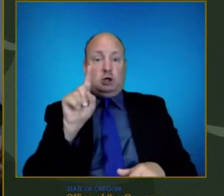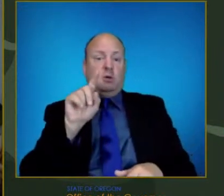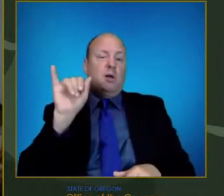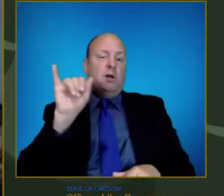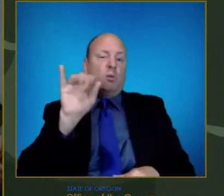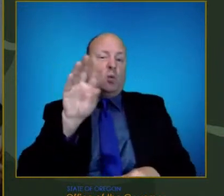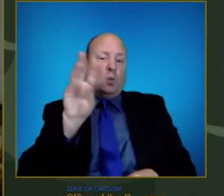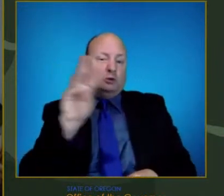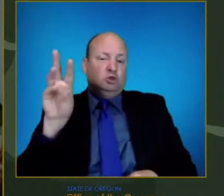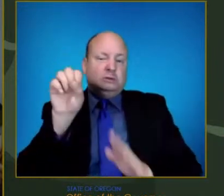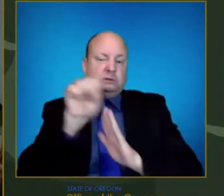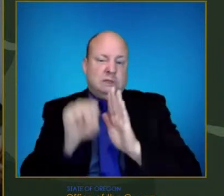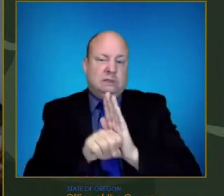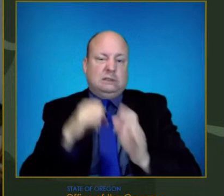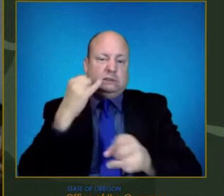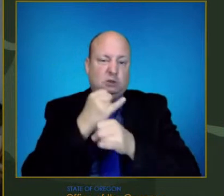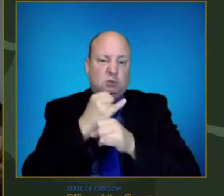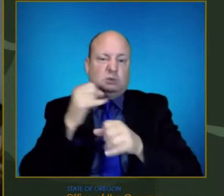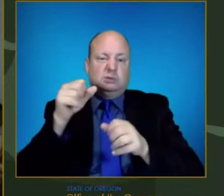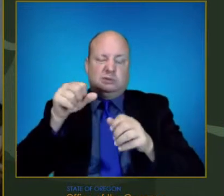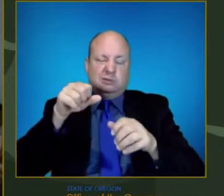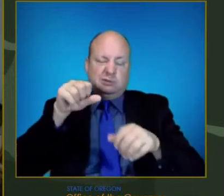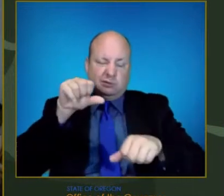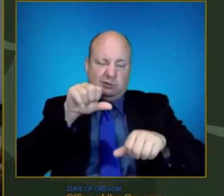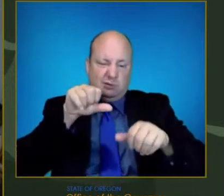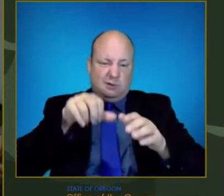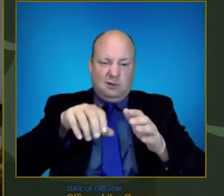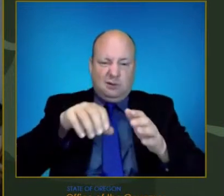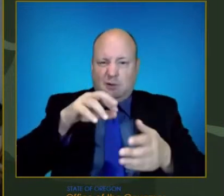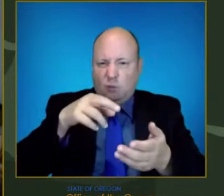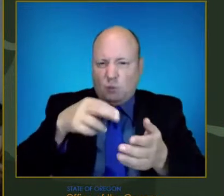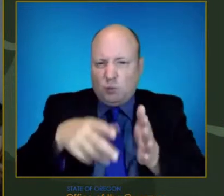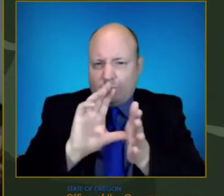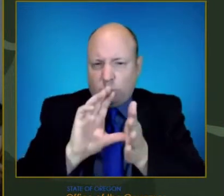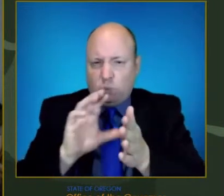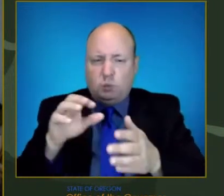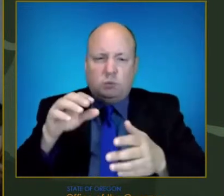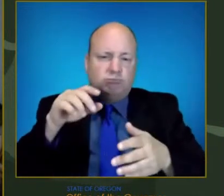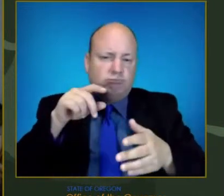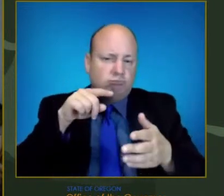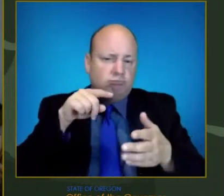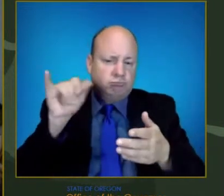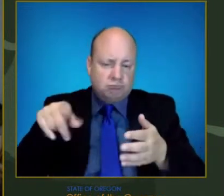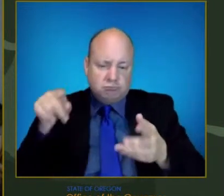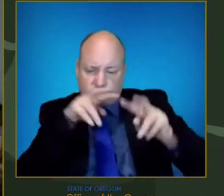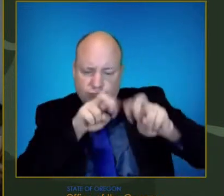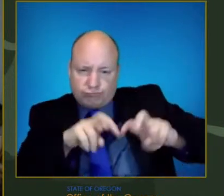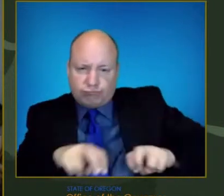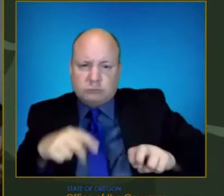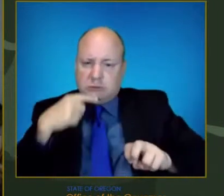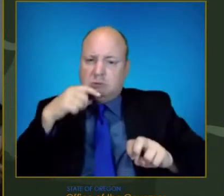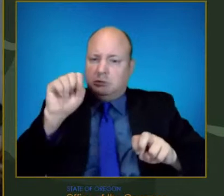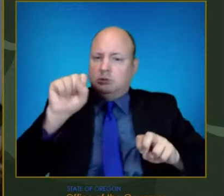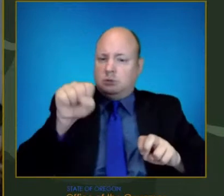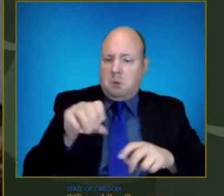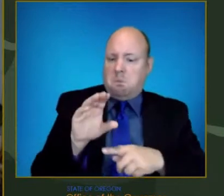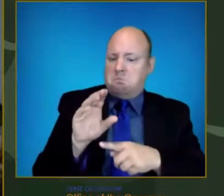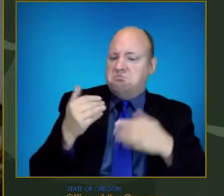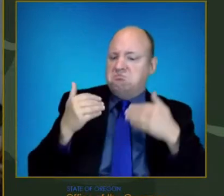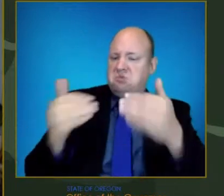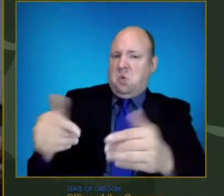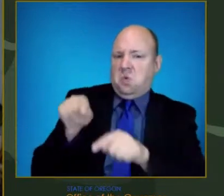own confirmation of the booster and recommended its use to Governor Brown and the governors of Washington, California, and